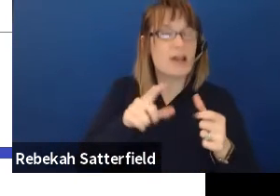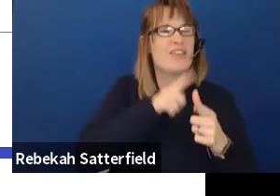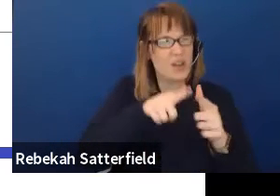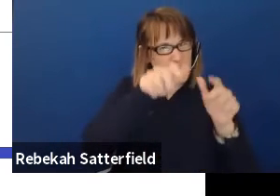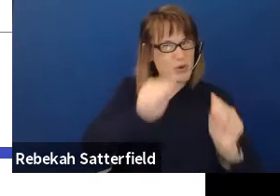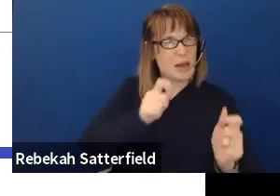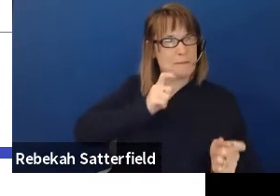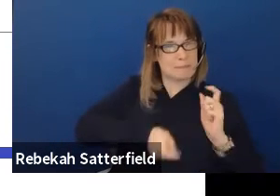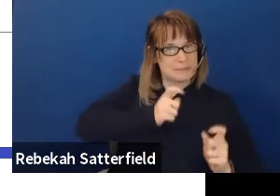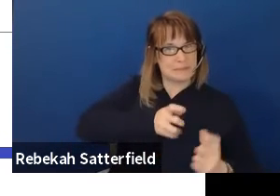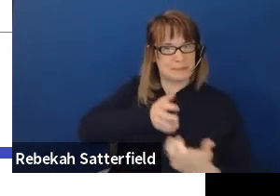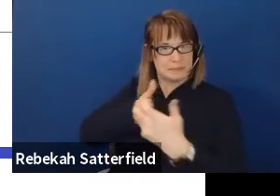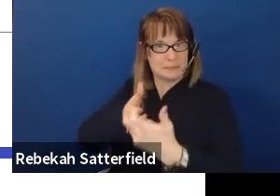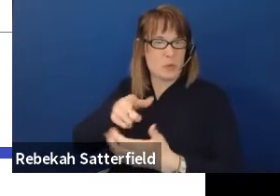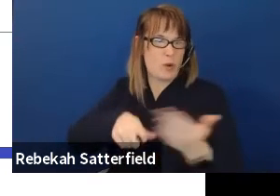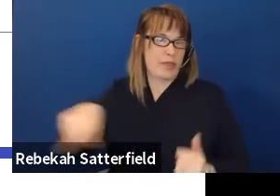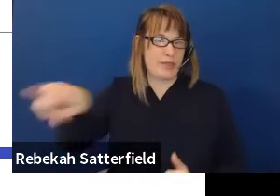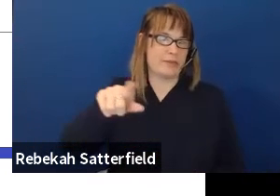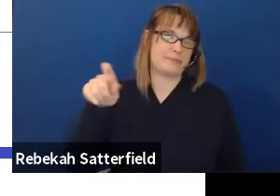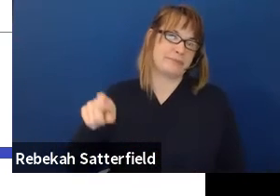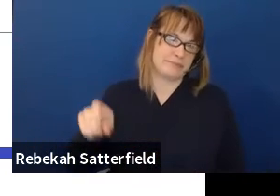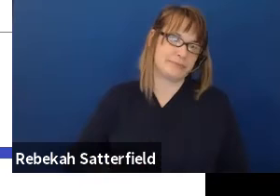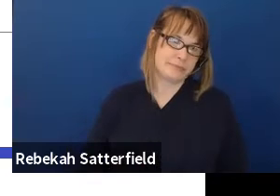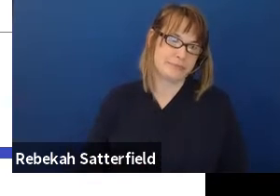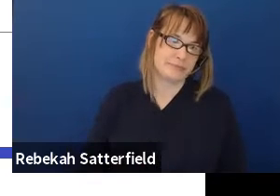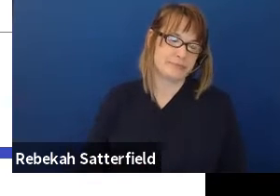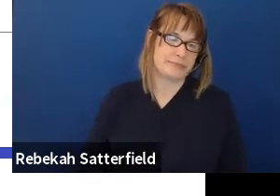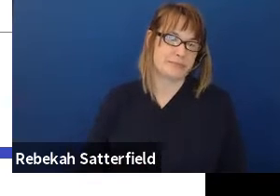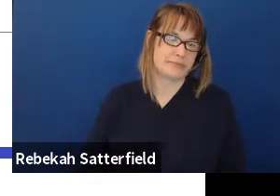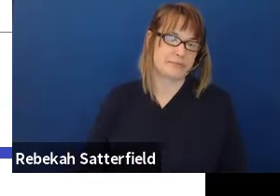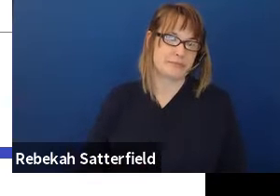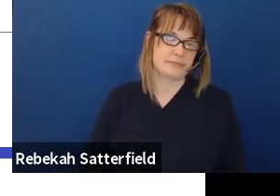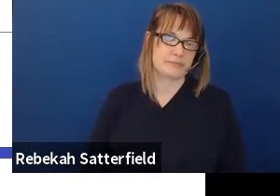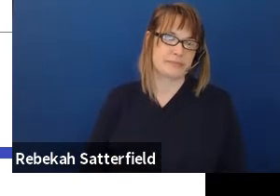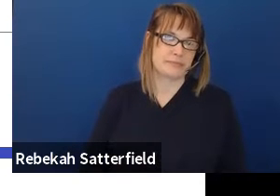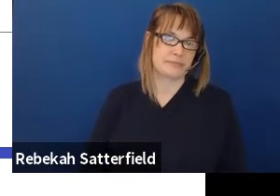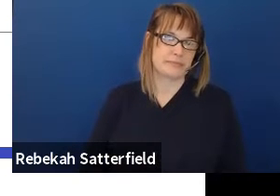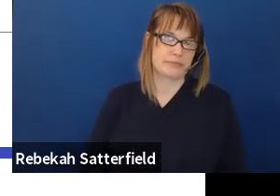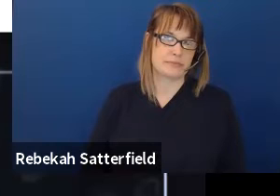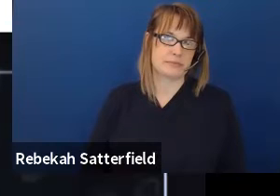appropriate resources are available for the LEP patient population.